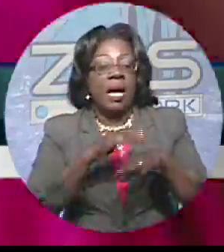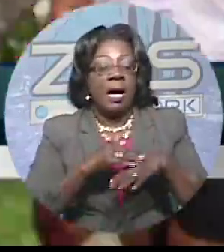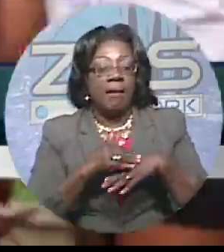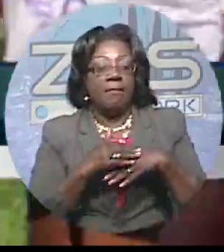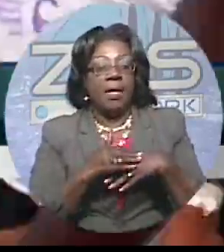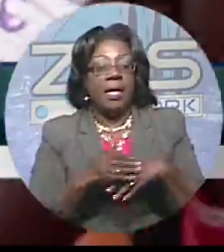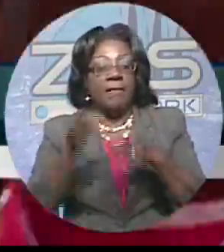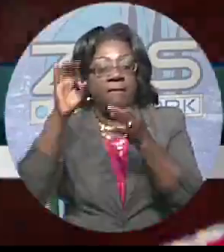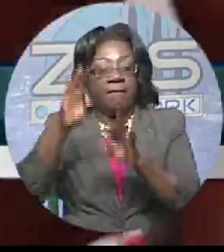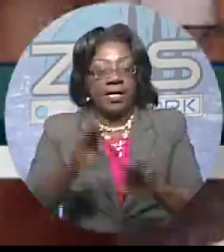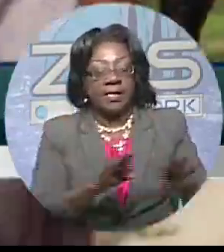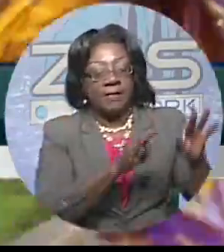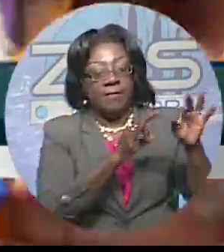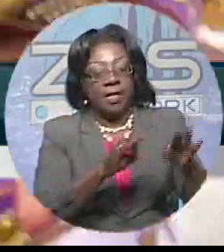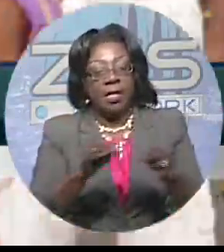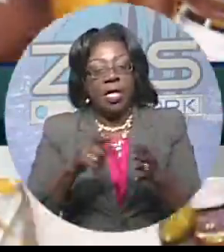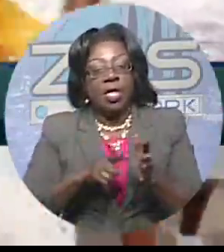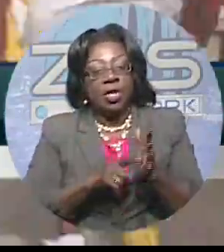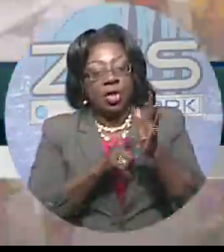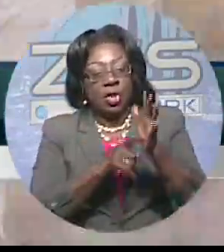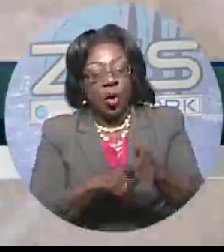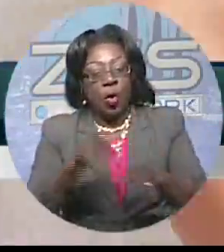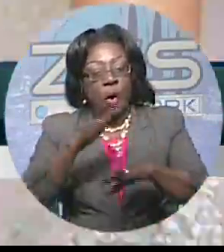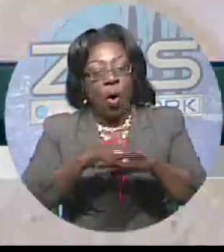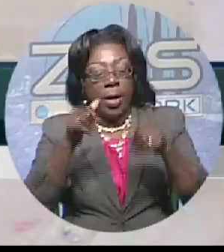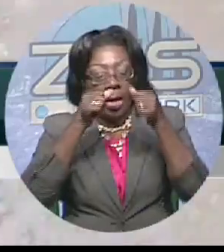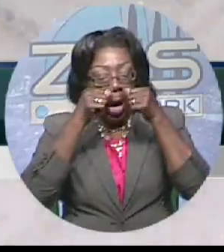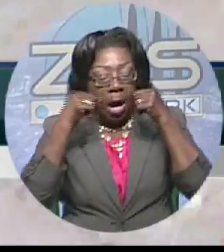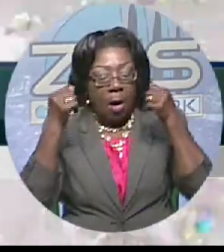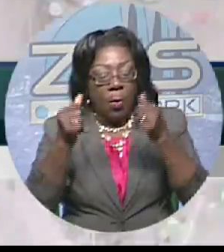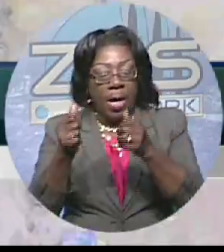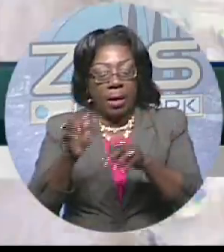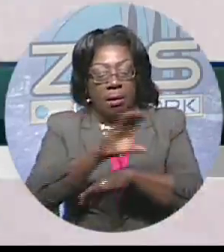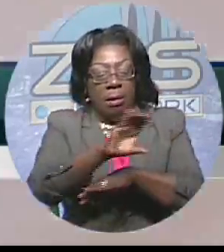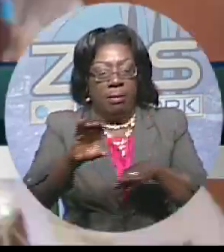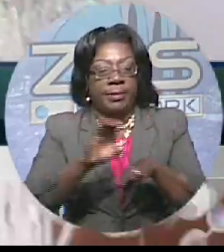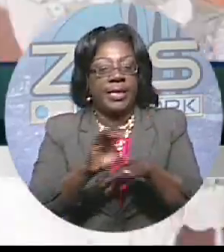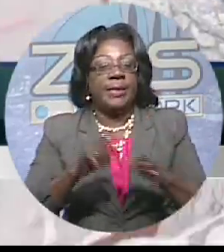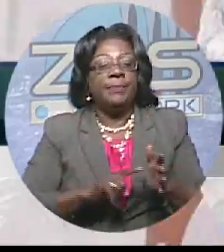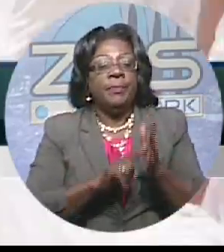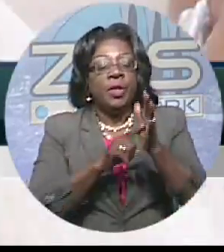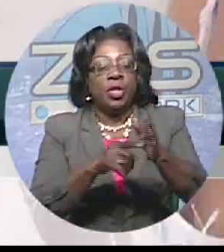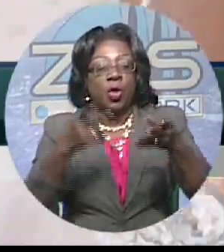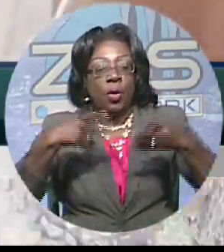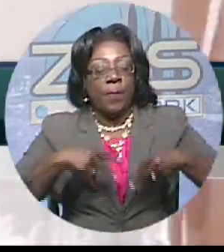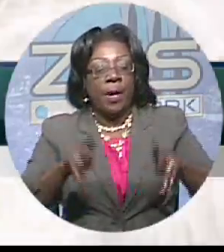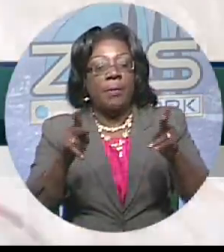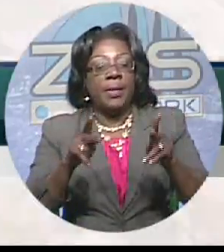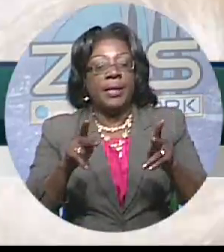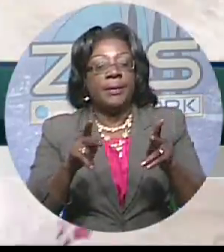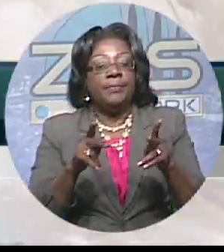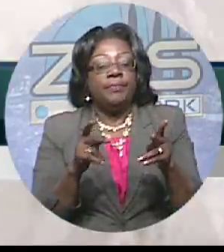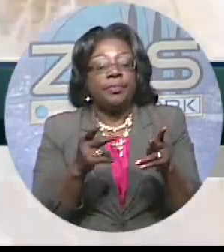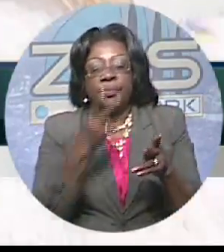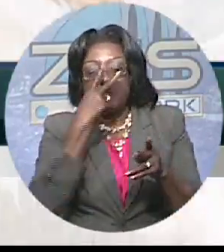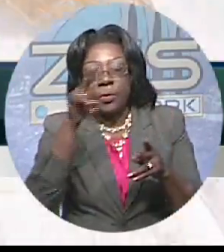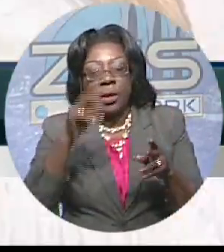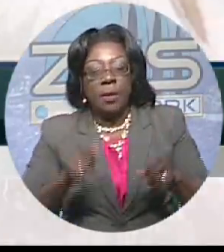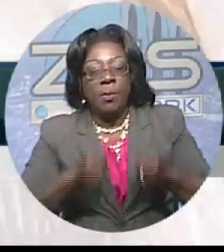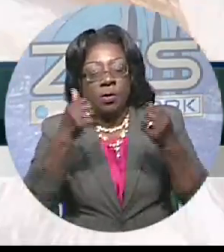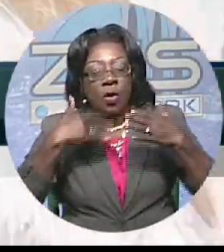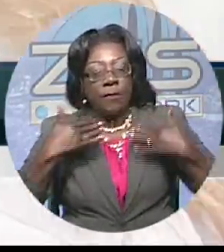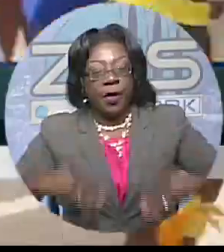and the Bahamas National Festival Commission will team up to give the public a unique opportunity to see most of the costumes